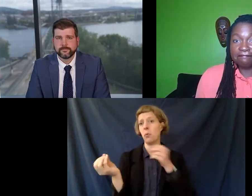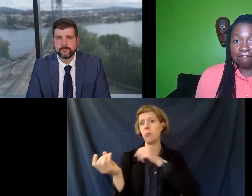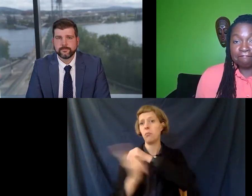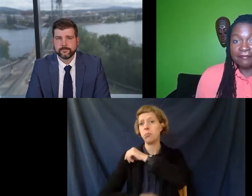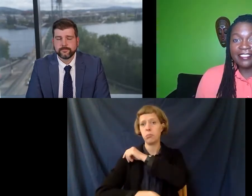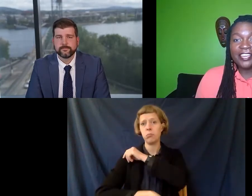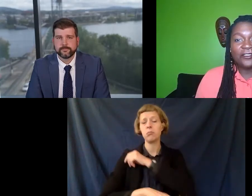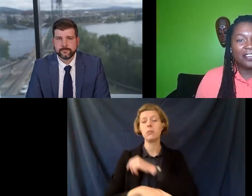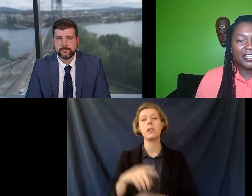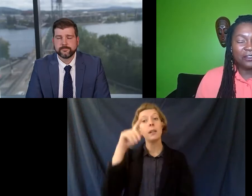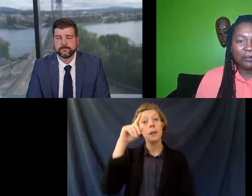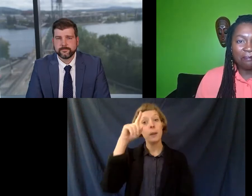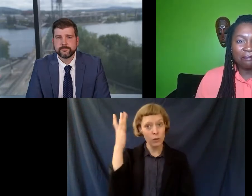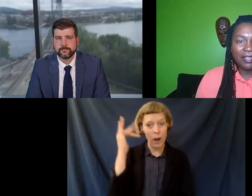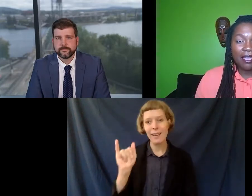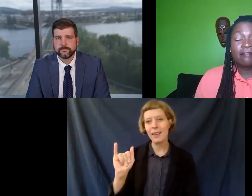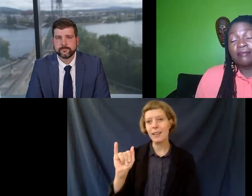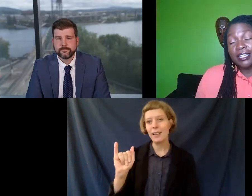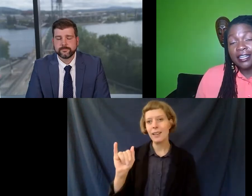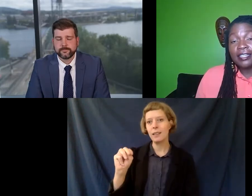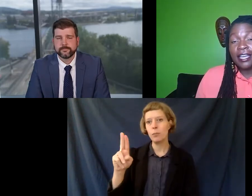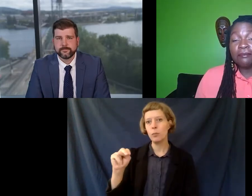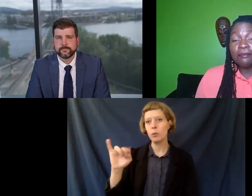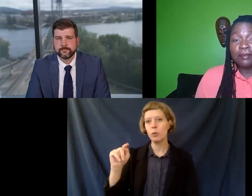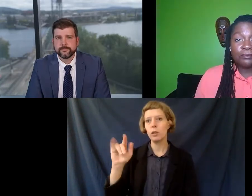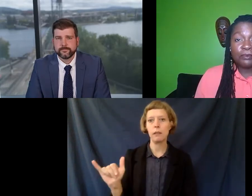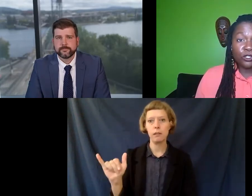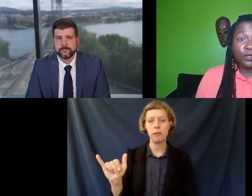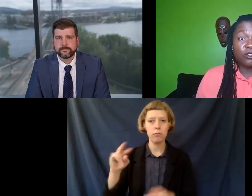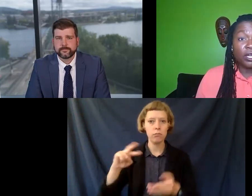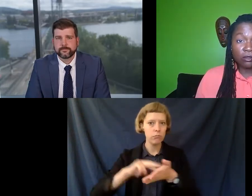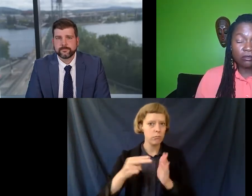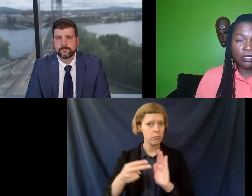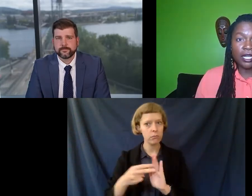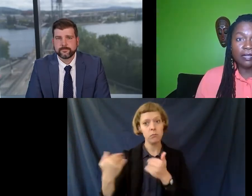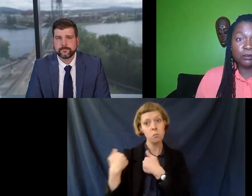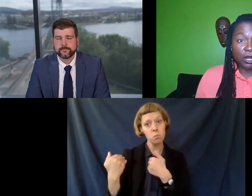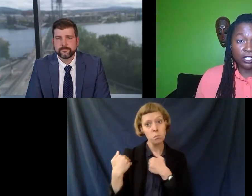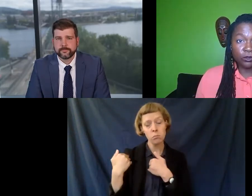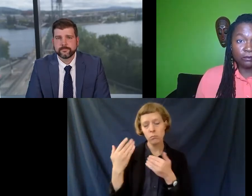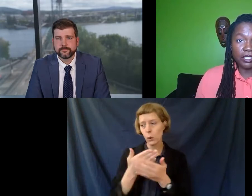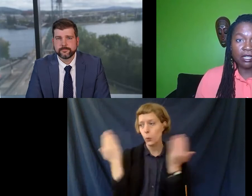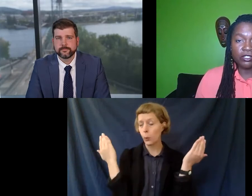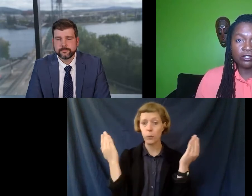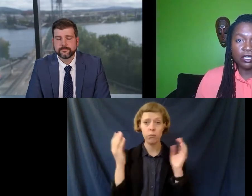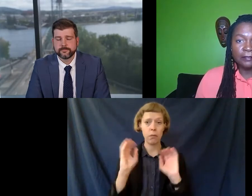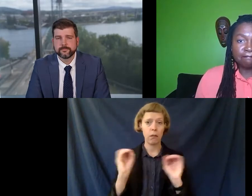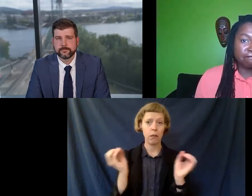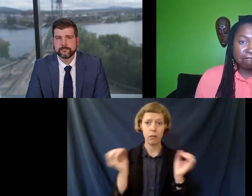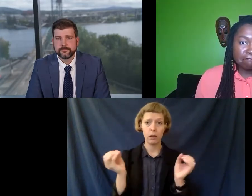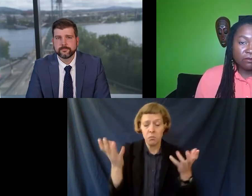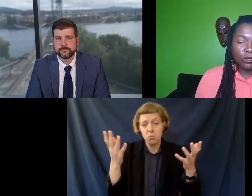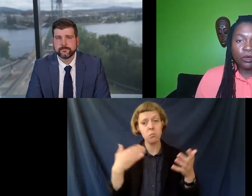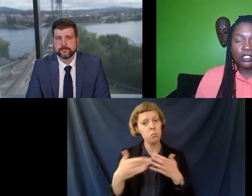immunity, they aren't held accountable. Again and again, because prosecutors don't have the will to prosecute police